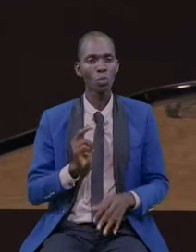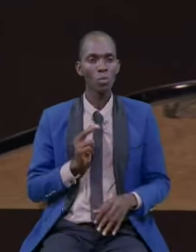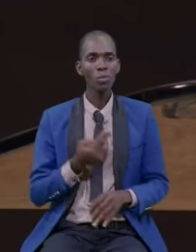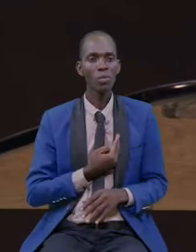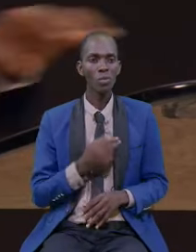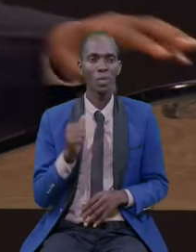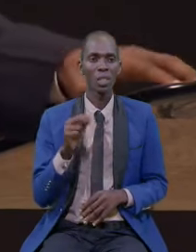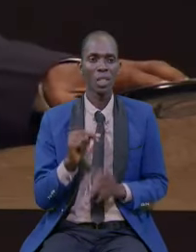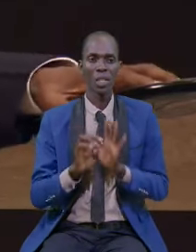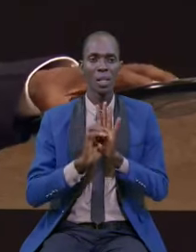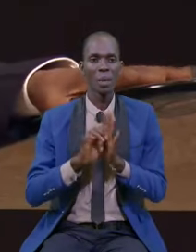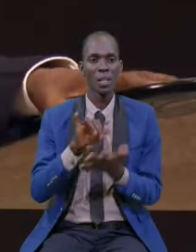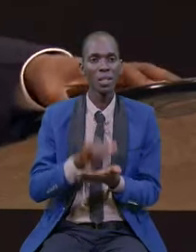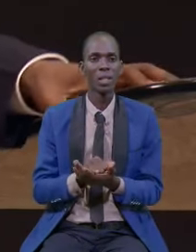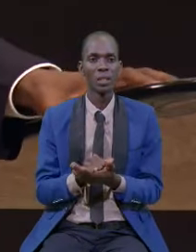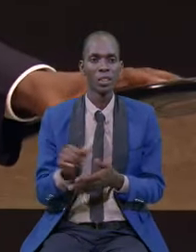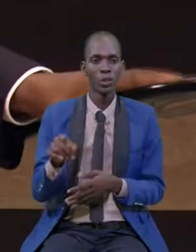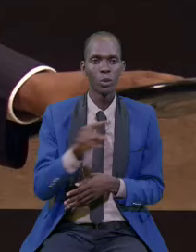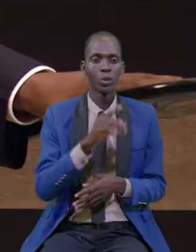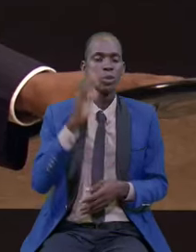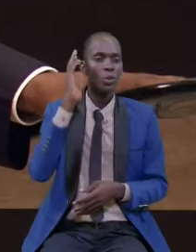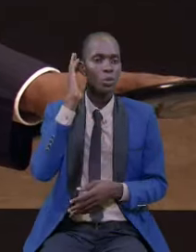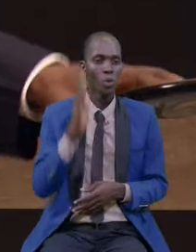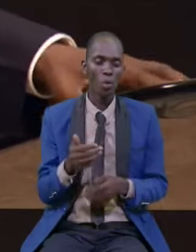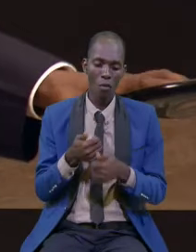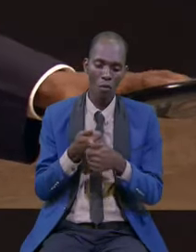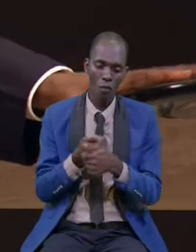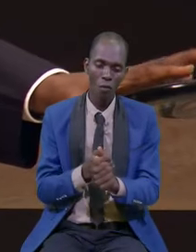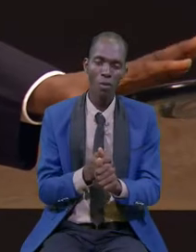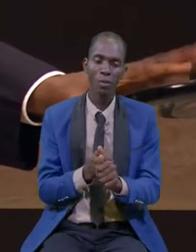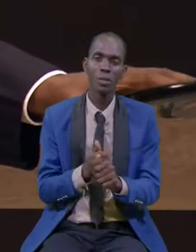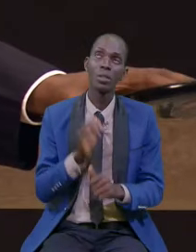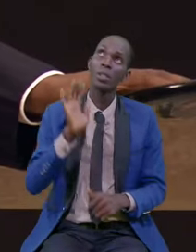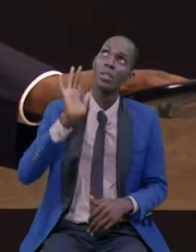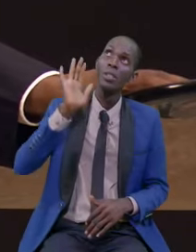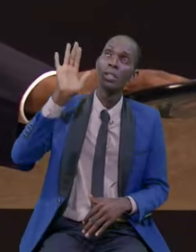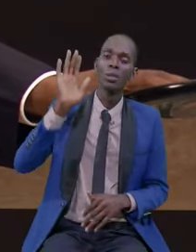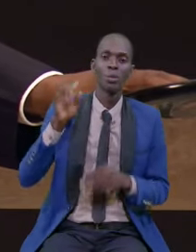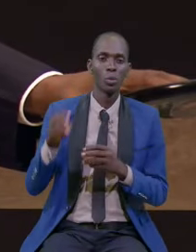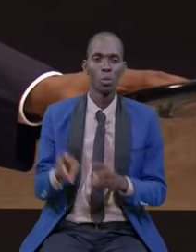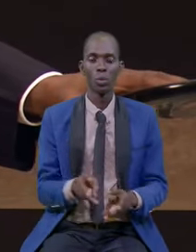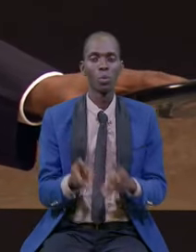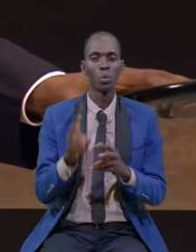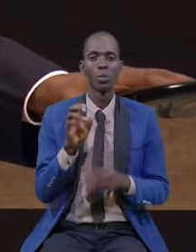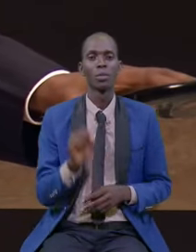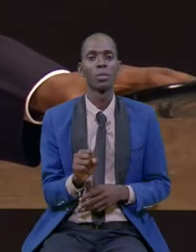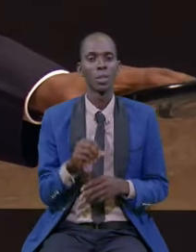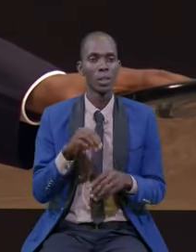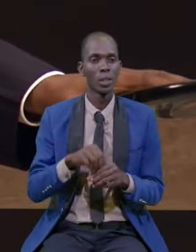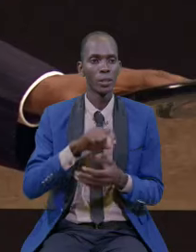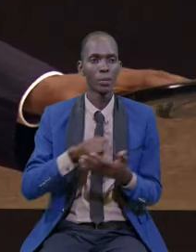an example, that ye should follow his steps. In